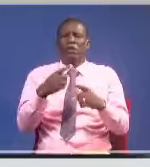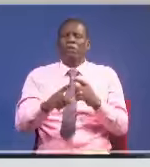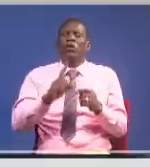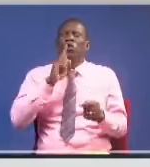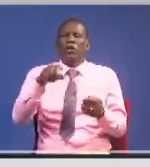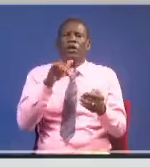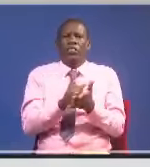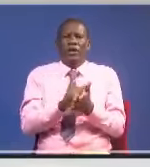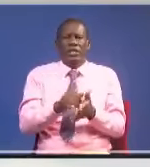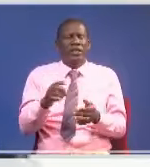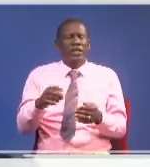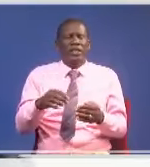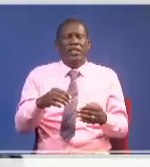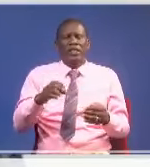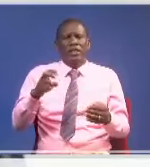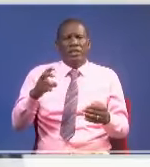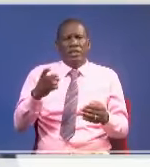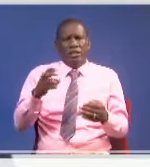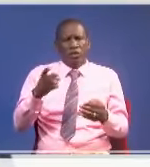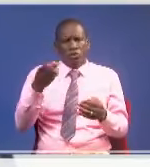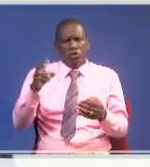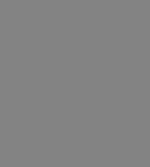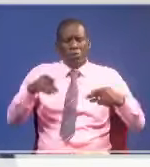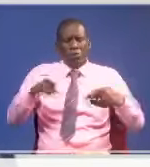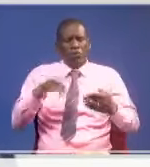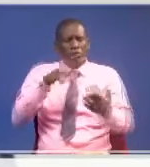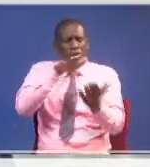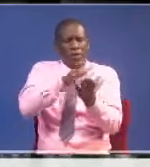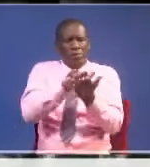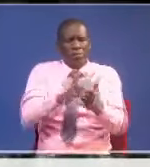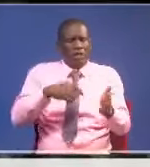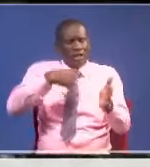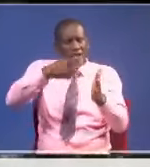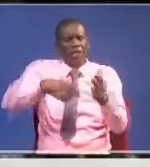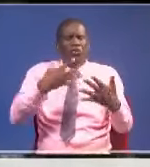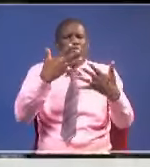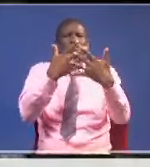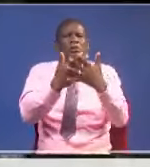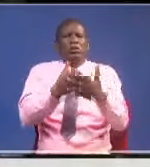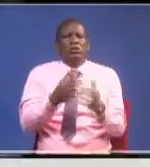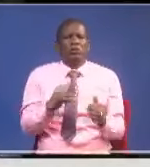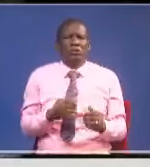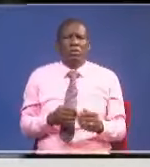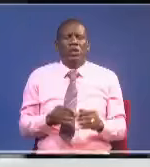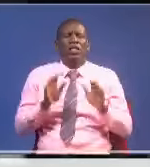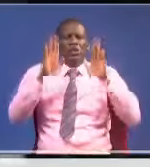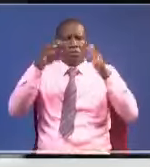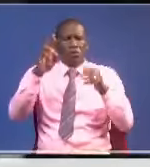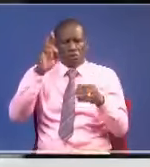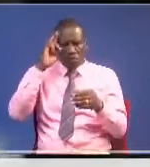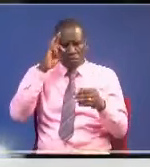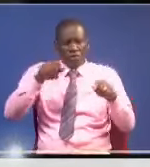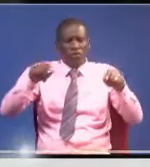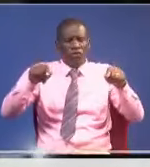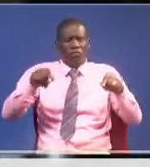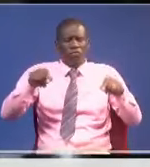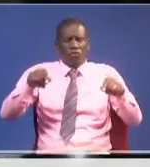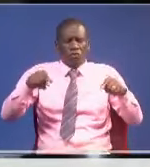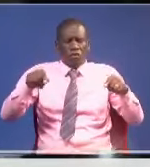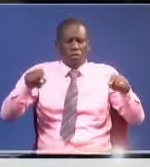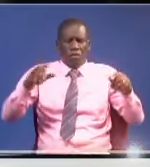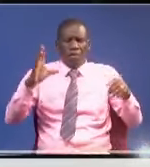instead directing that the convicted persons be held at Industrial Area Remand Prison. It is important to remember that the conflict of